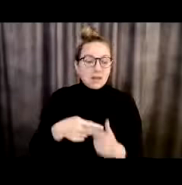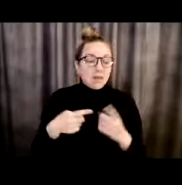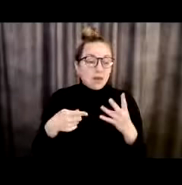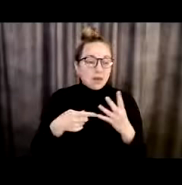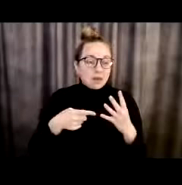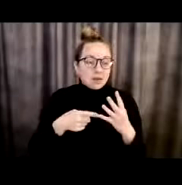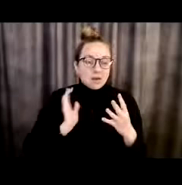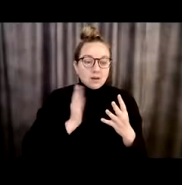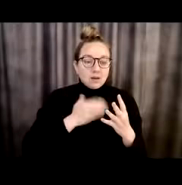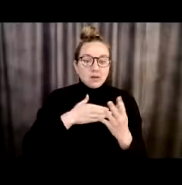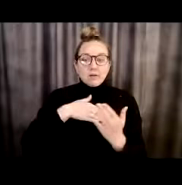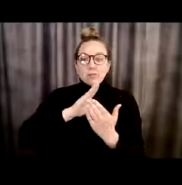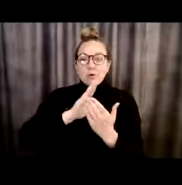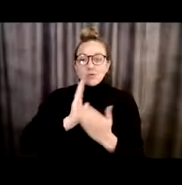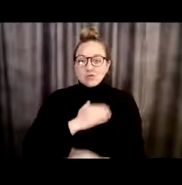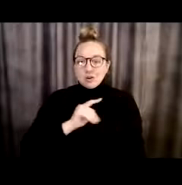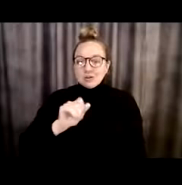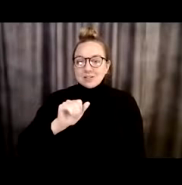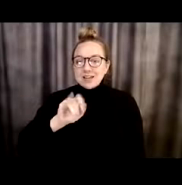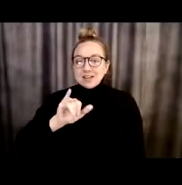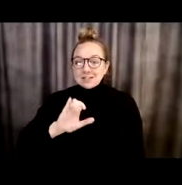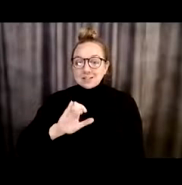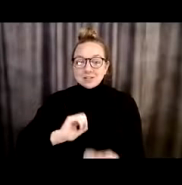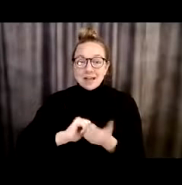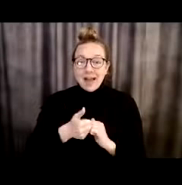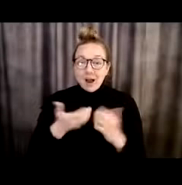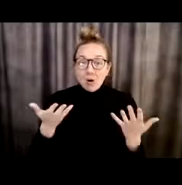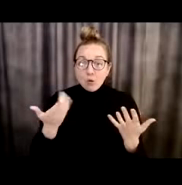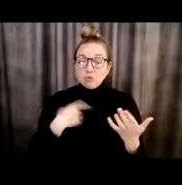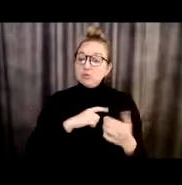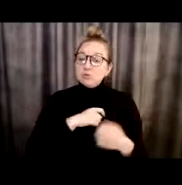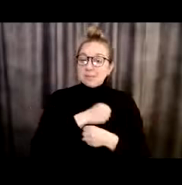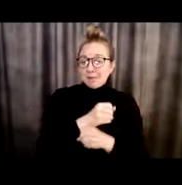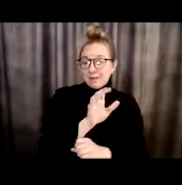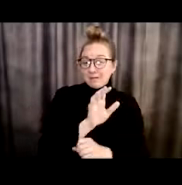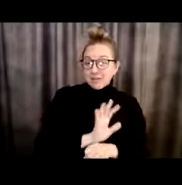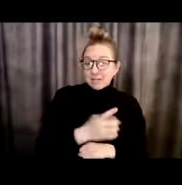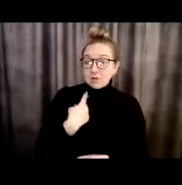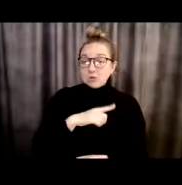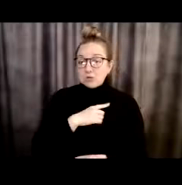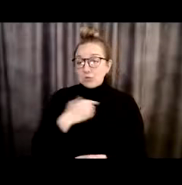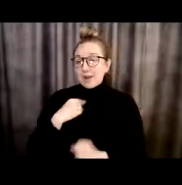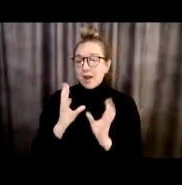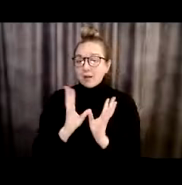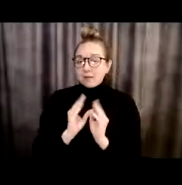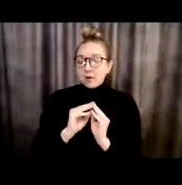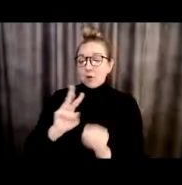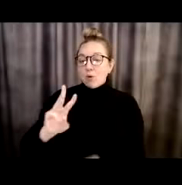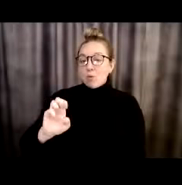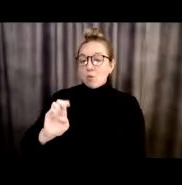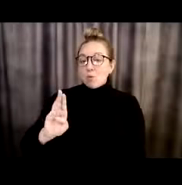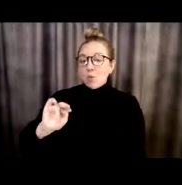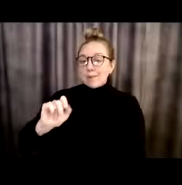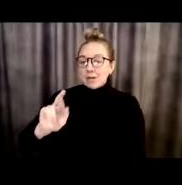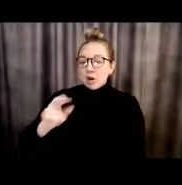How do we do this? Do we create videos? Do we host webinars? Do we sign up to speak at public elected official